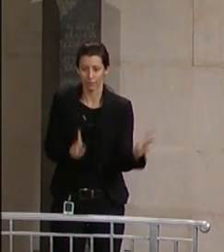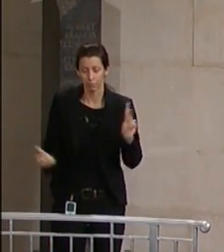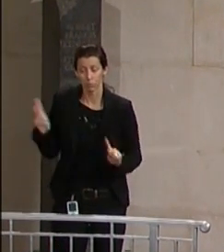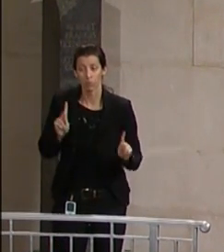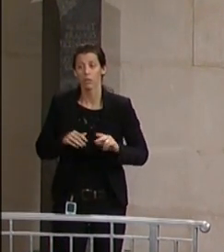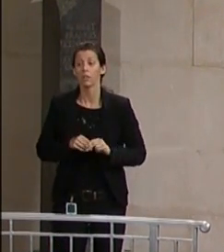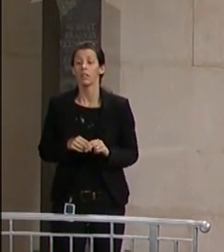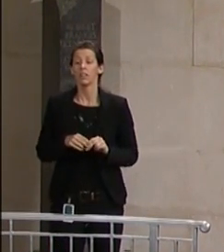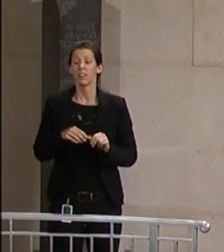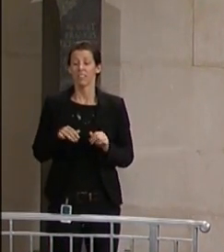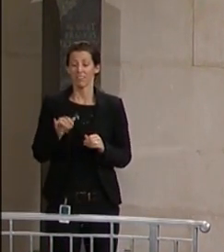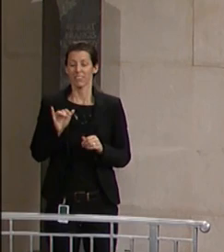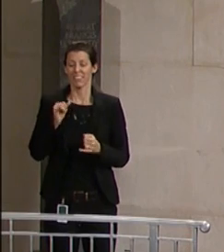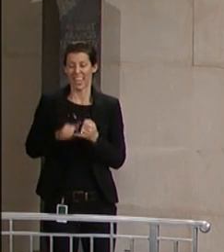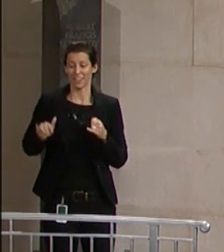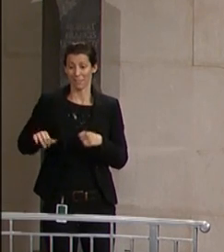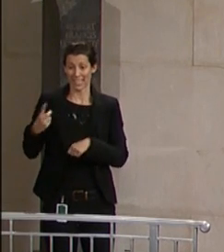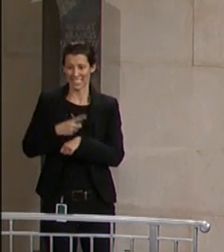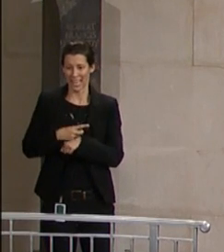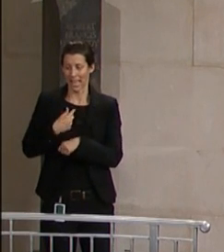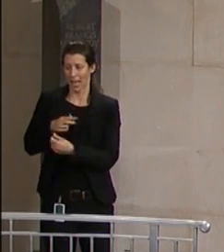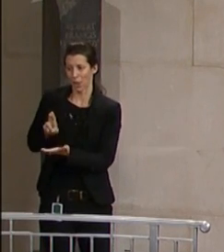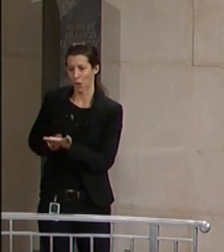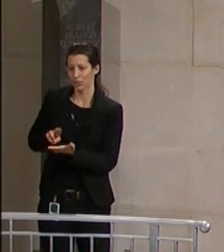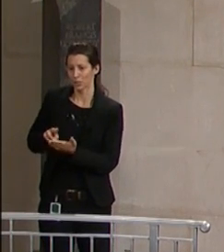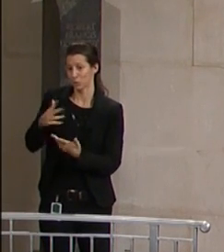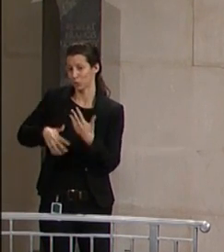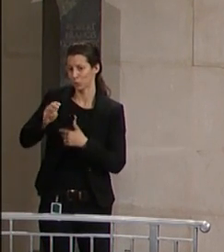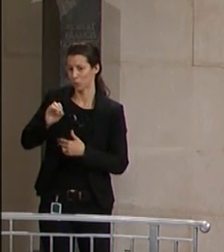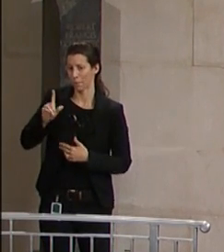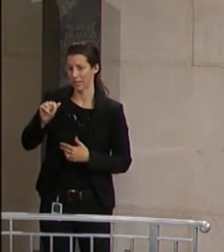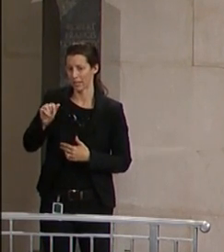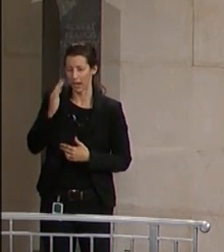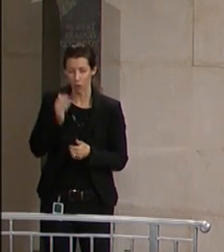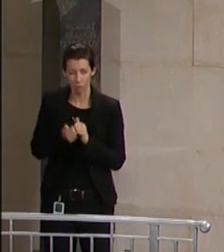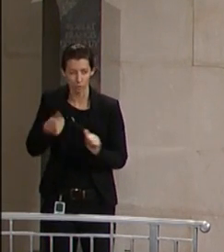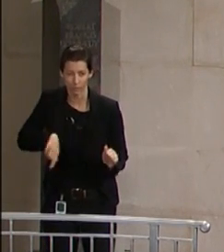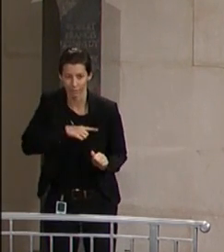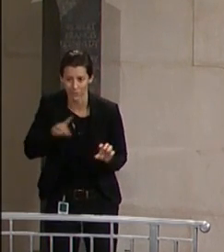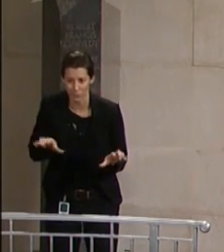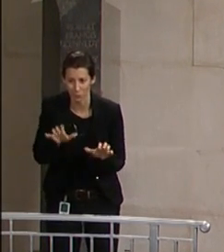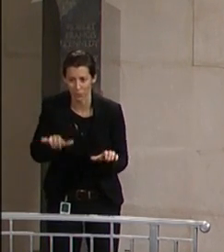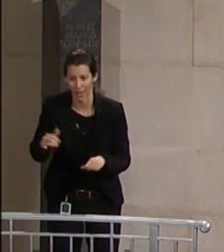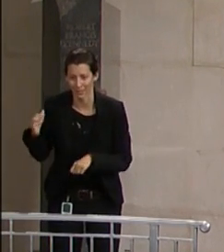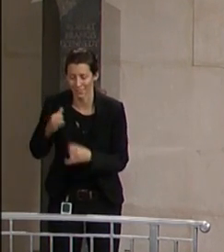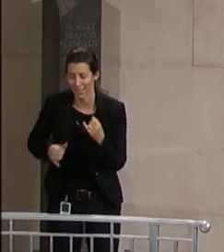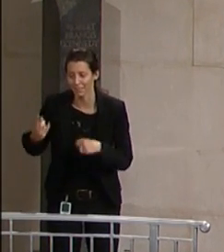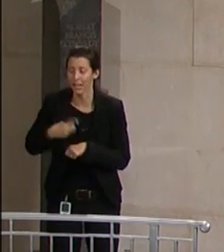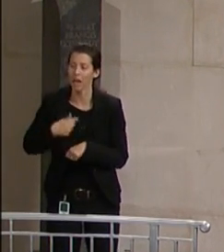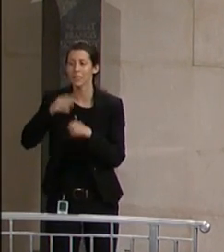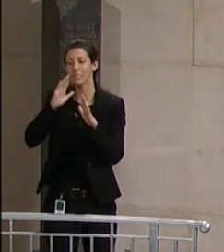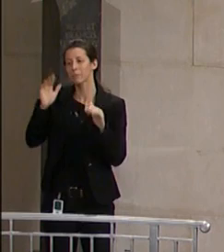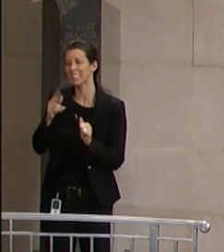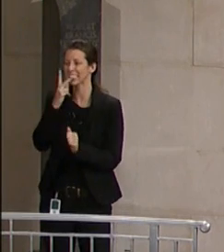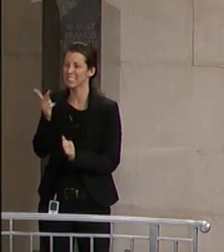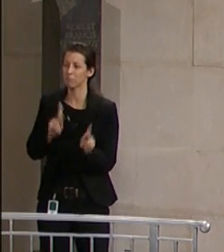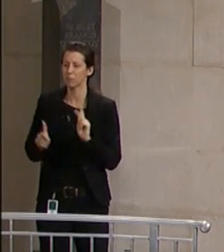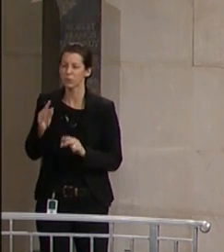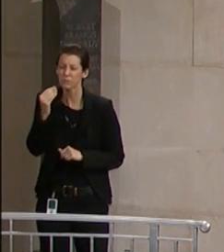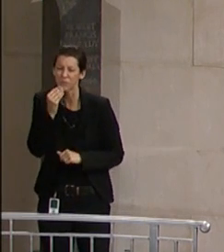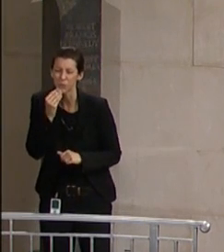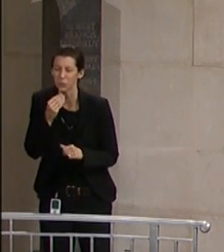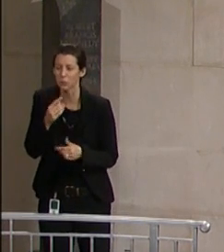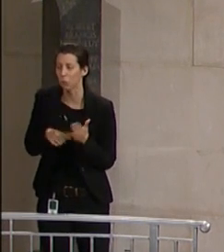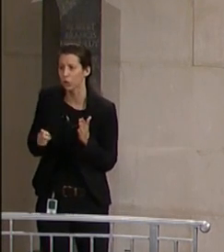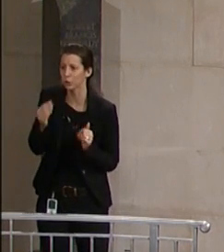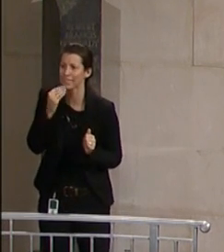I logged onto social media, like a lot of us do at the end of the day, and I expected to see the usual pictures of people's dinner